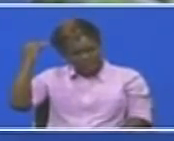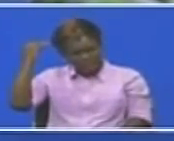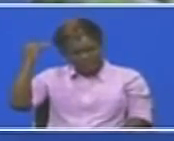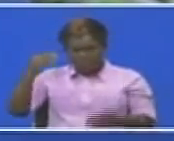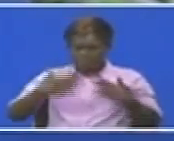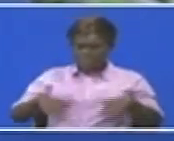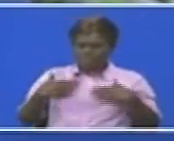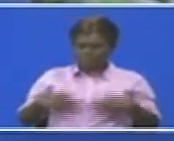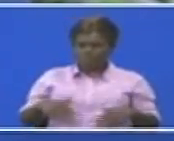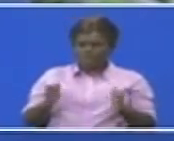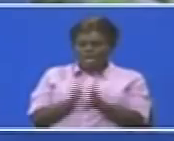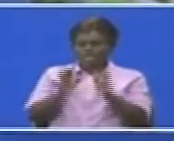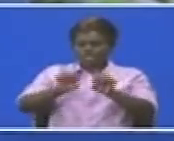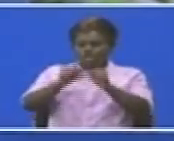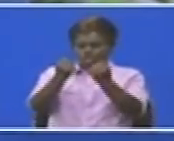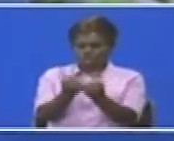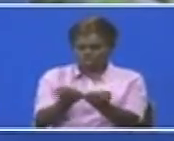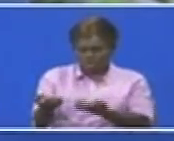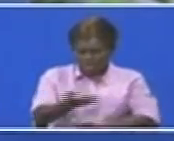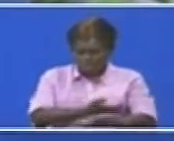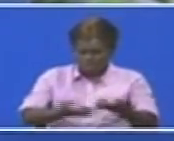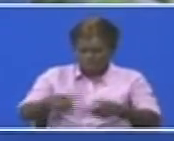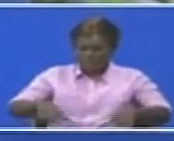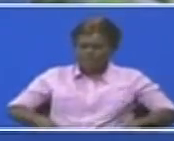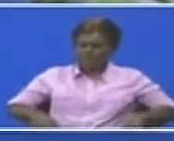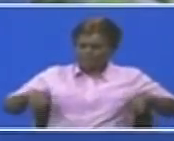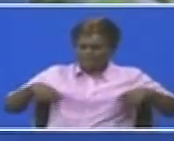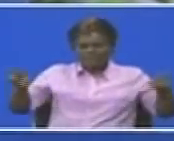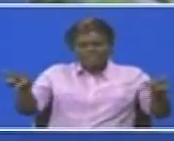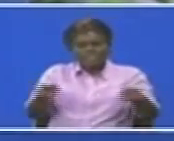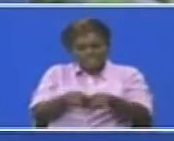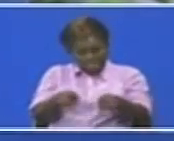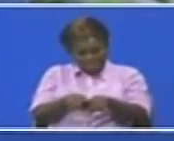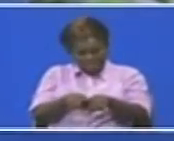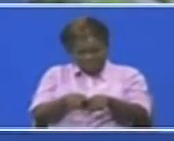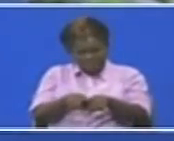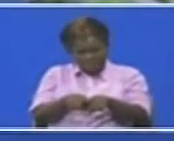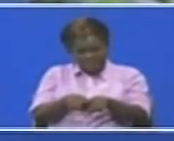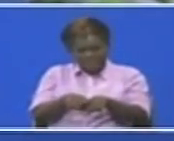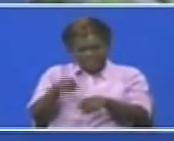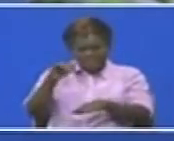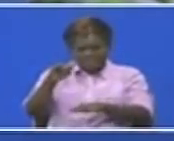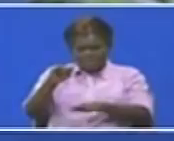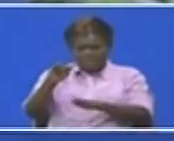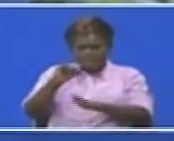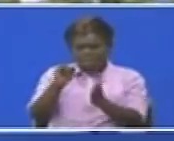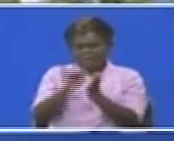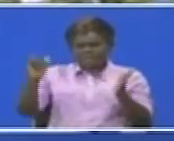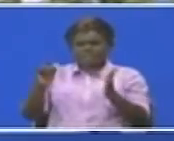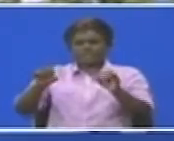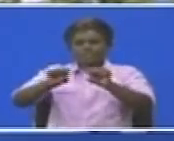the Somalis in their social and economic life, and also how it has been impacted in the